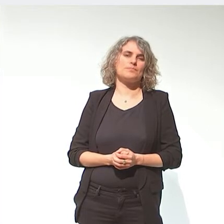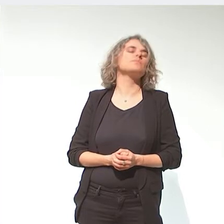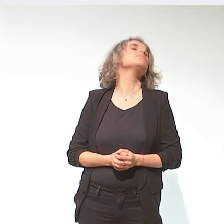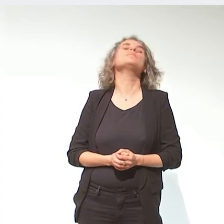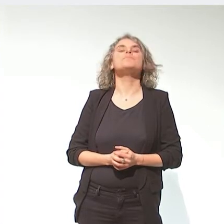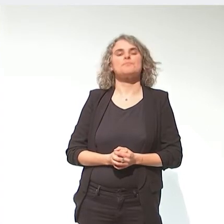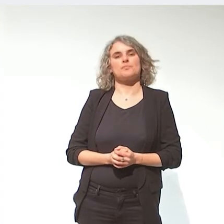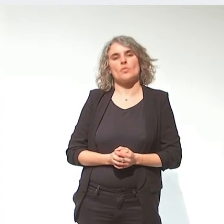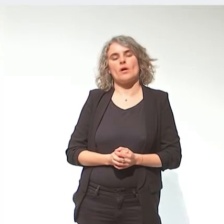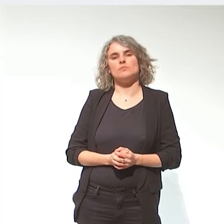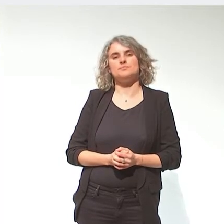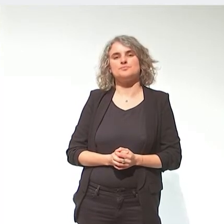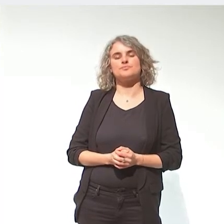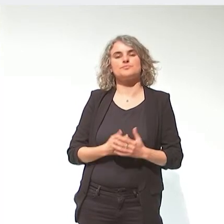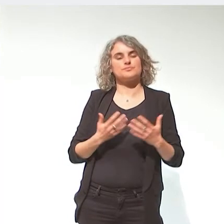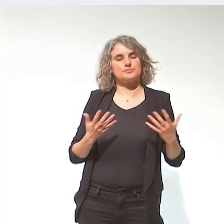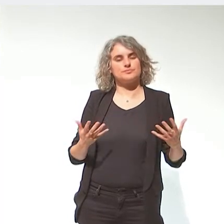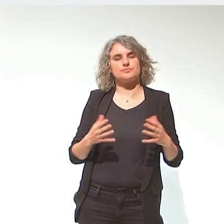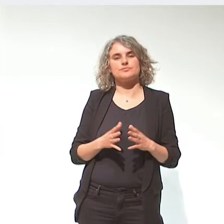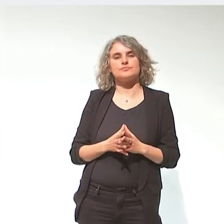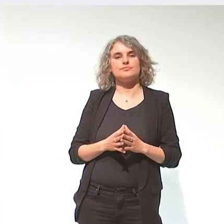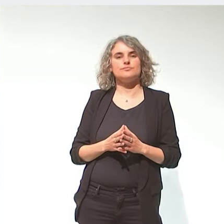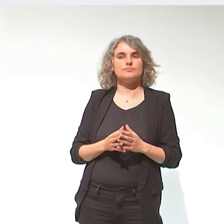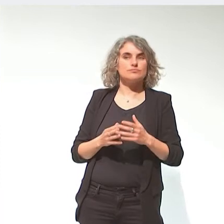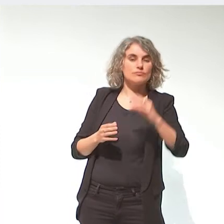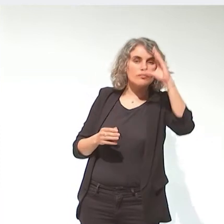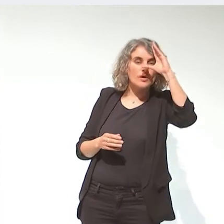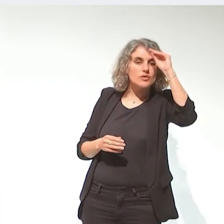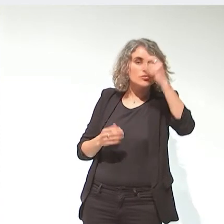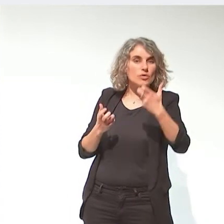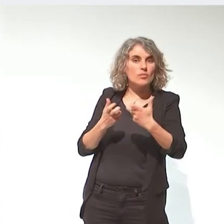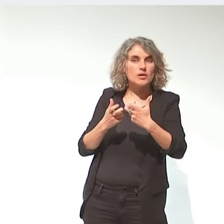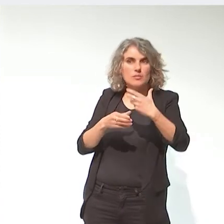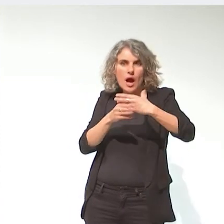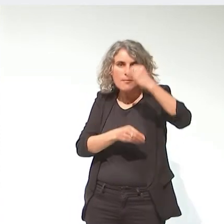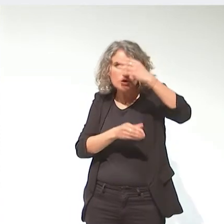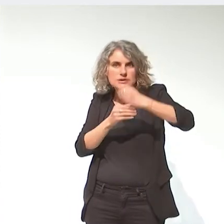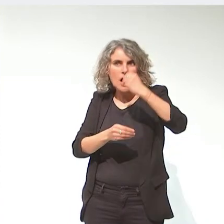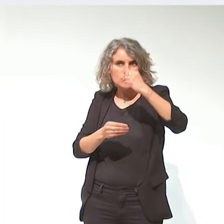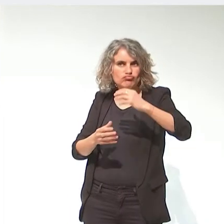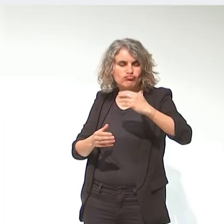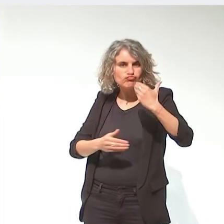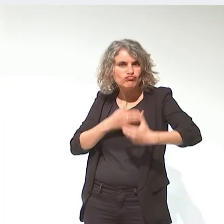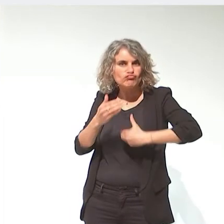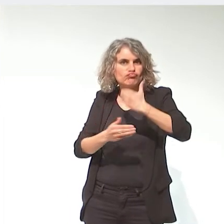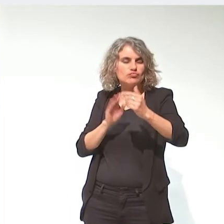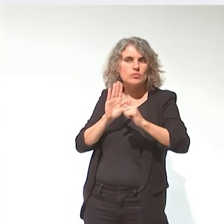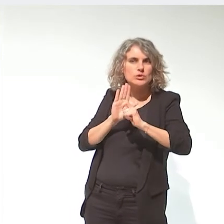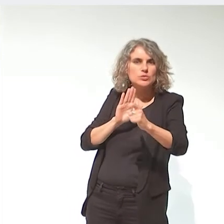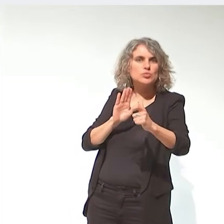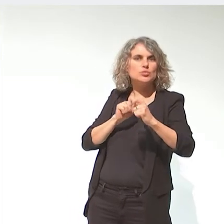learning process, and how we try to increase the involvement of